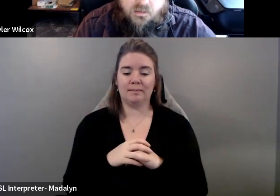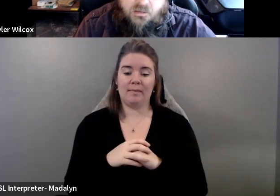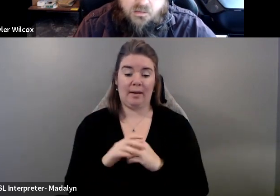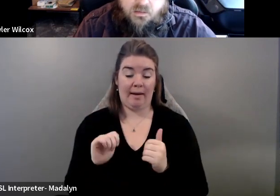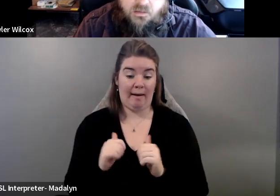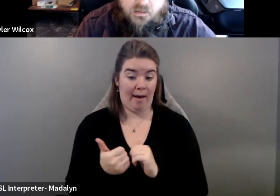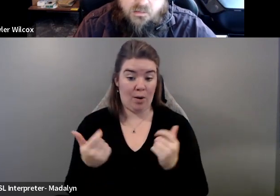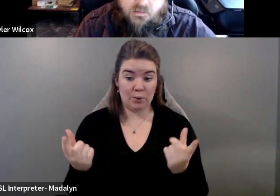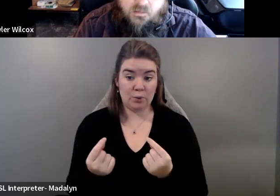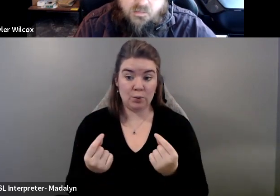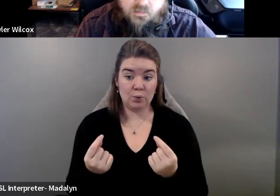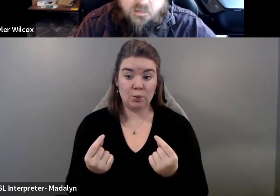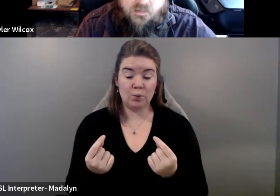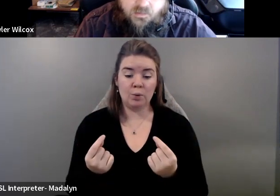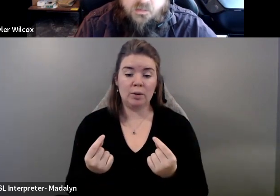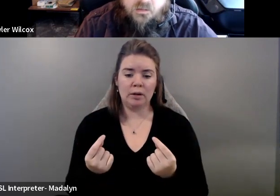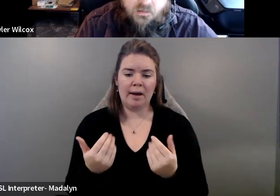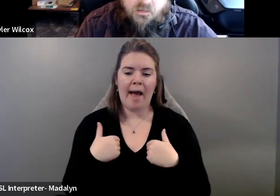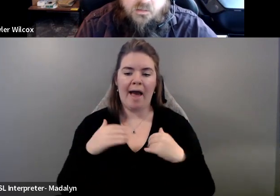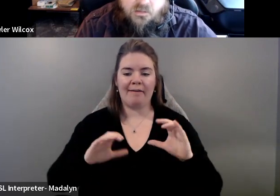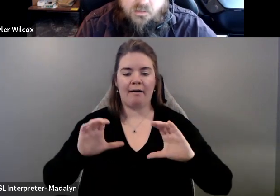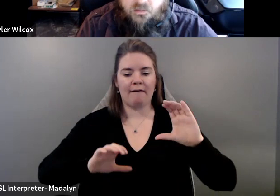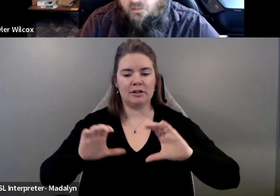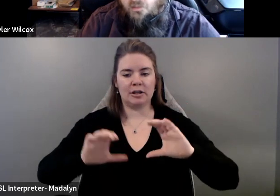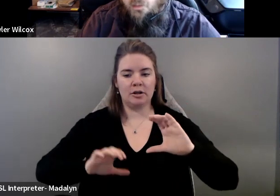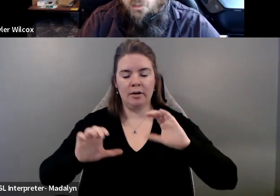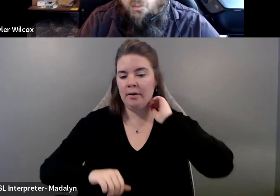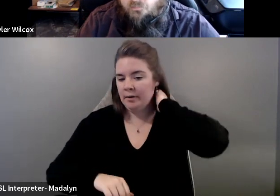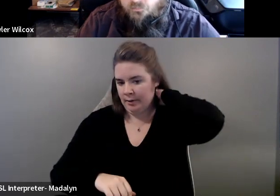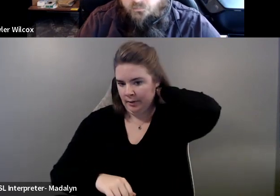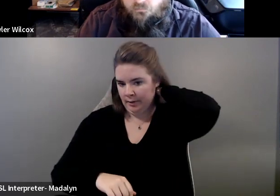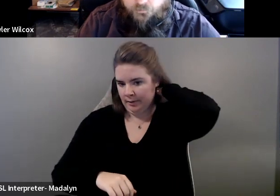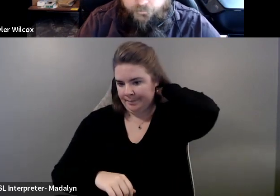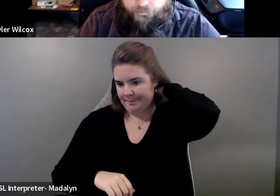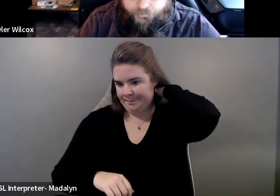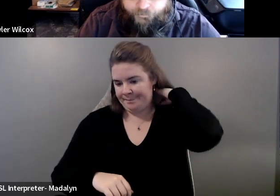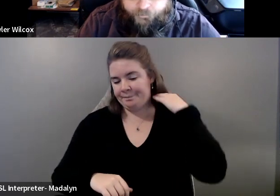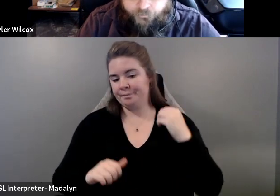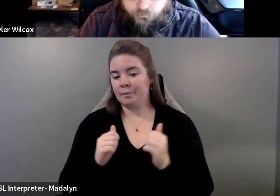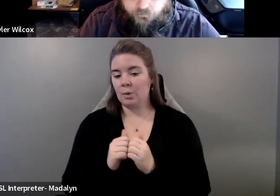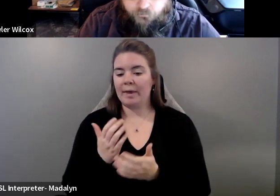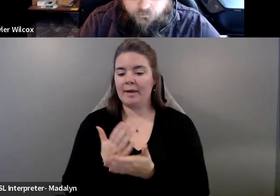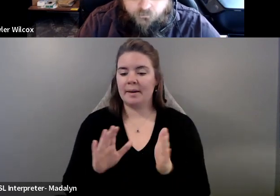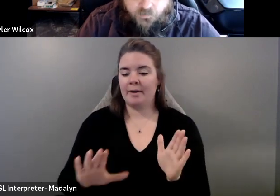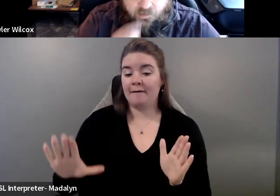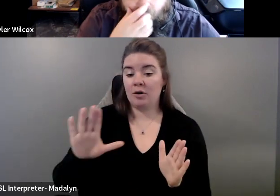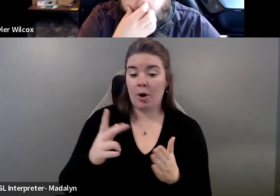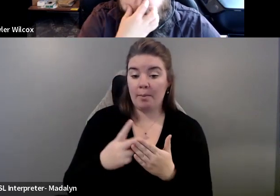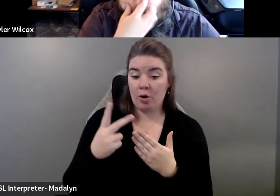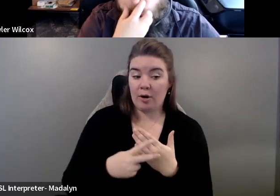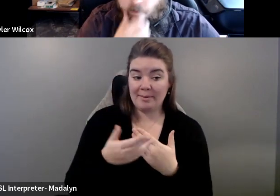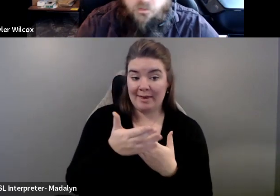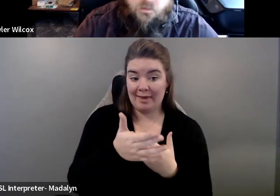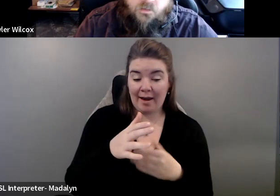is maybe, just having that conversation with some of your programs there in your